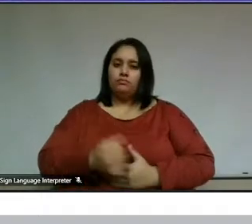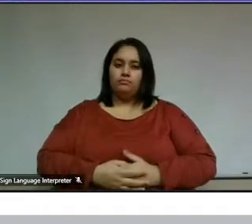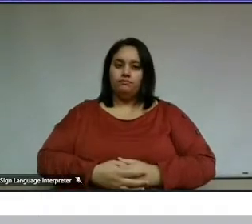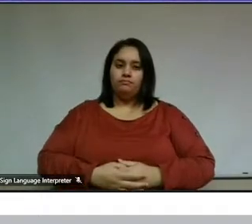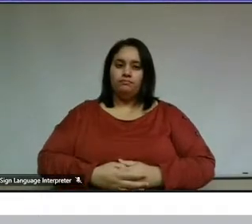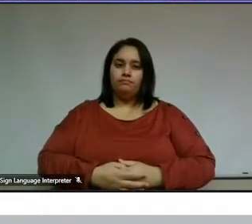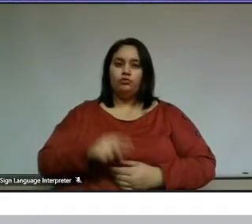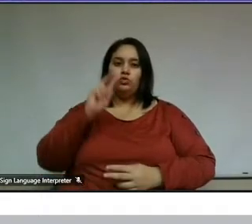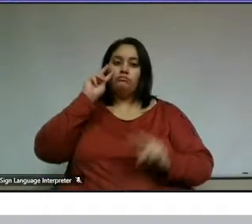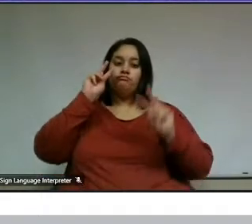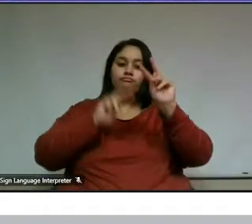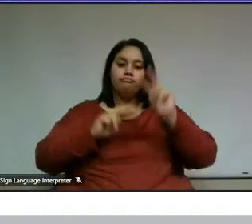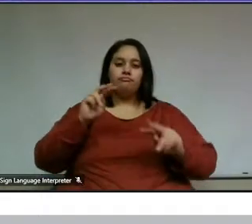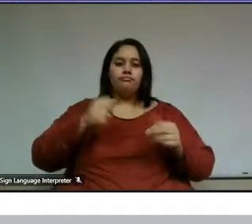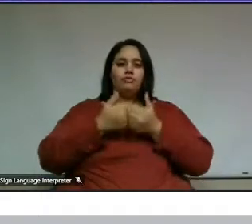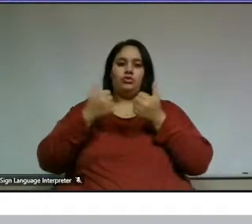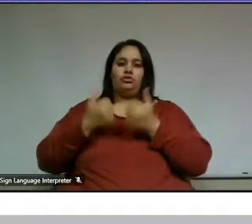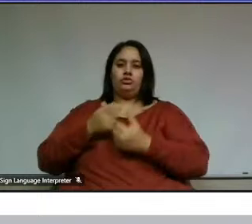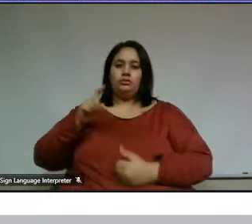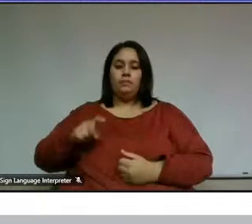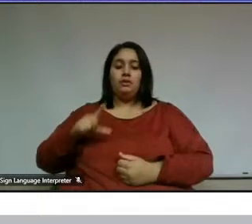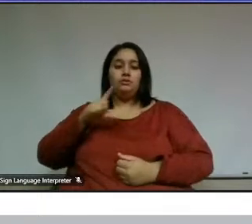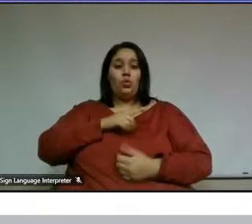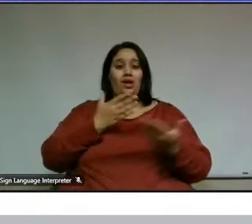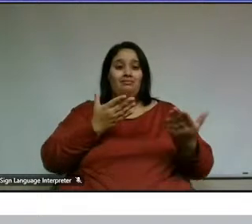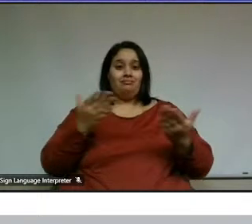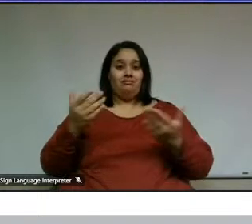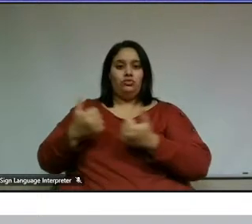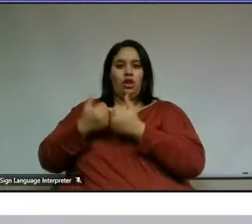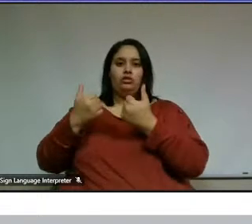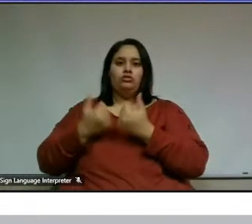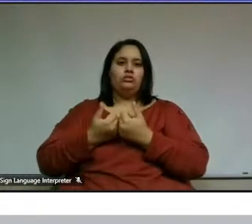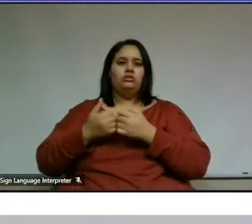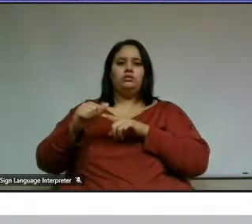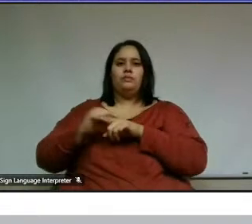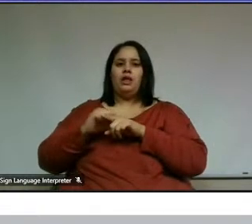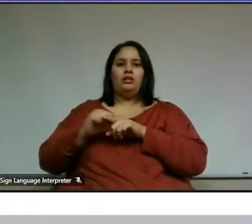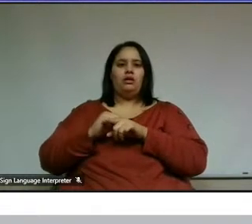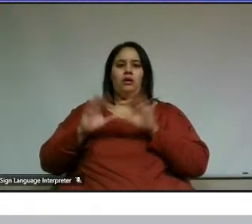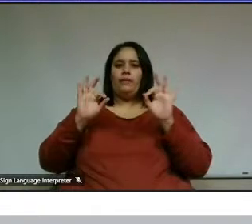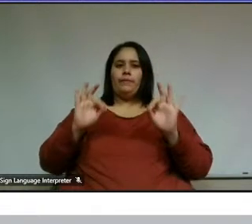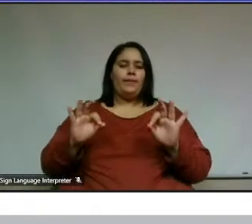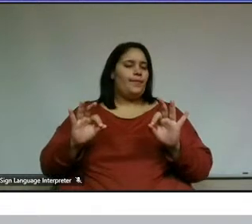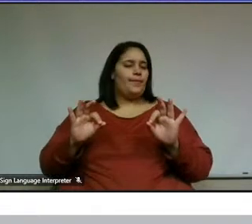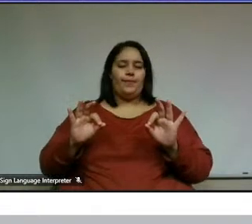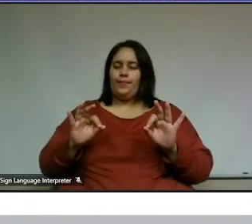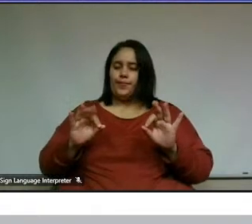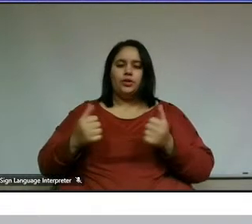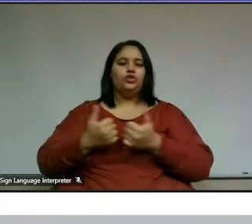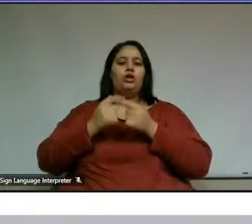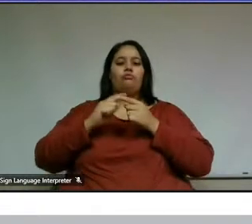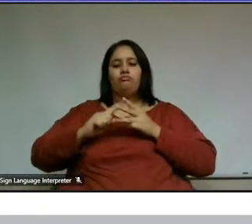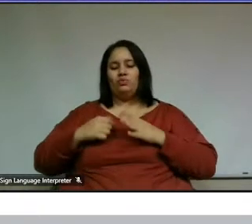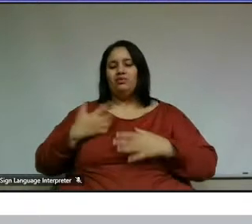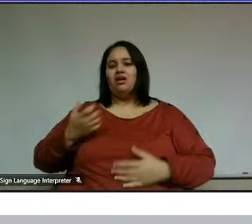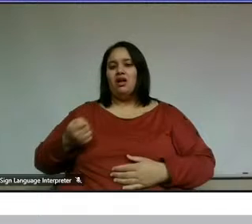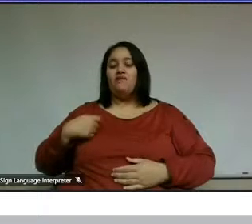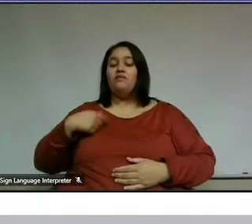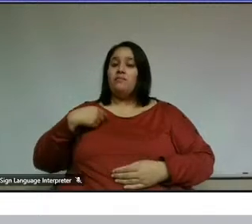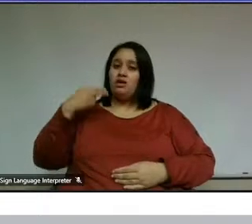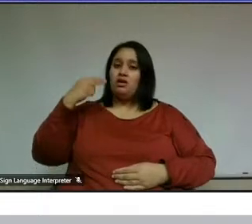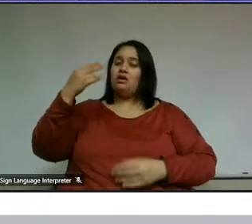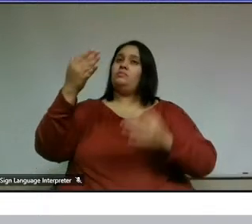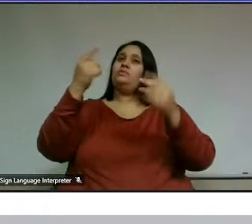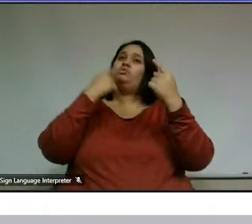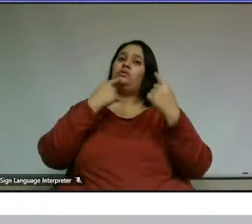please address these challenges, because this is impractical, the challenges that we are facing. And I have high expectations that we can